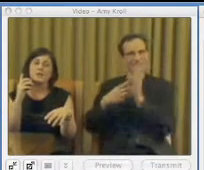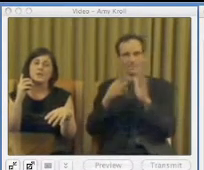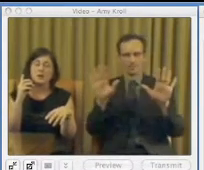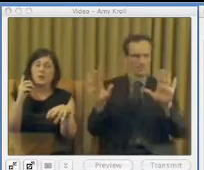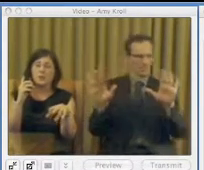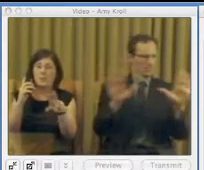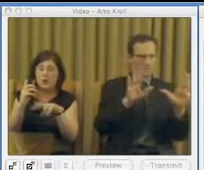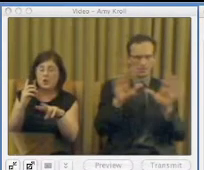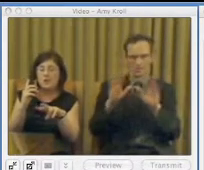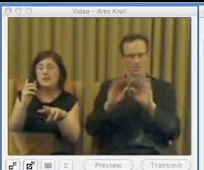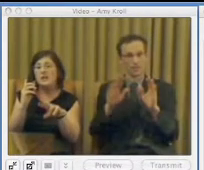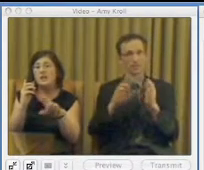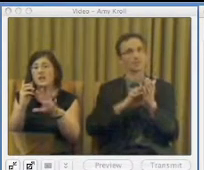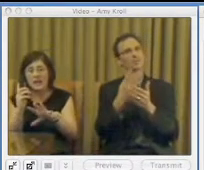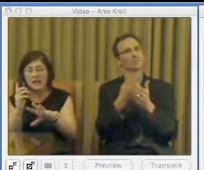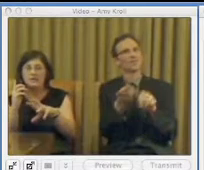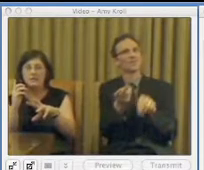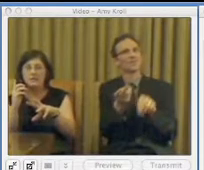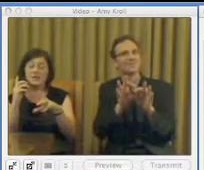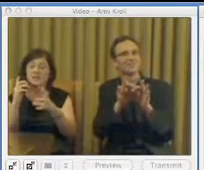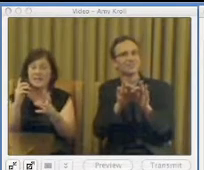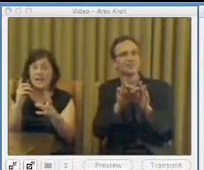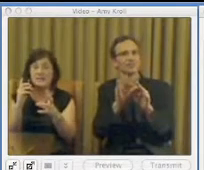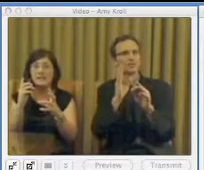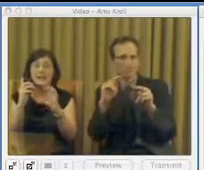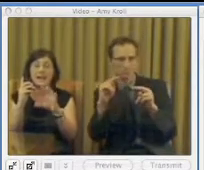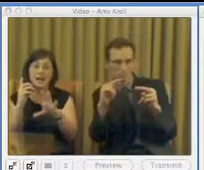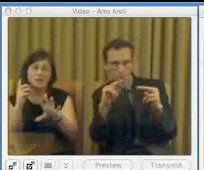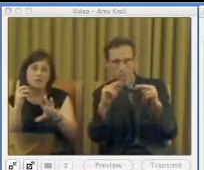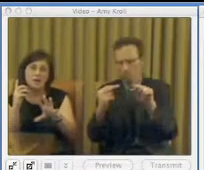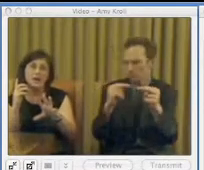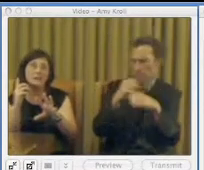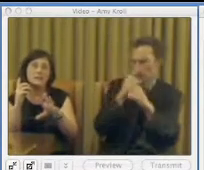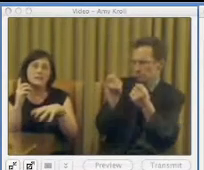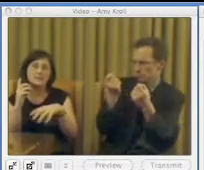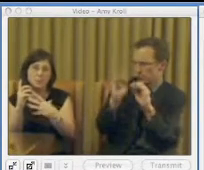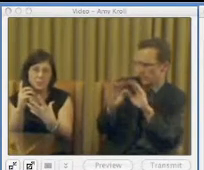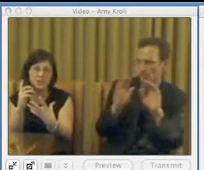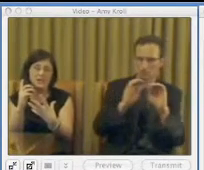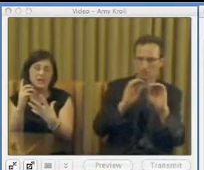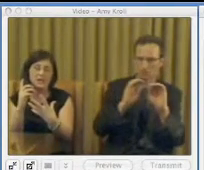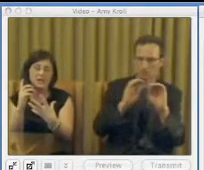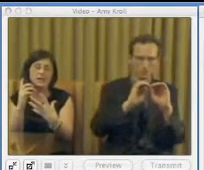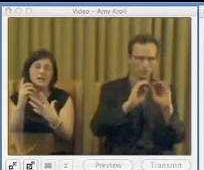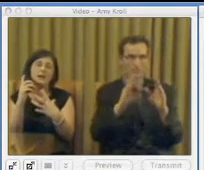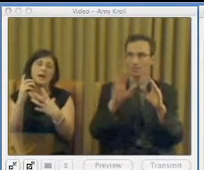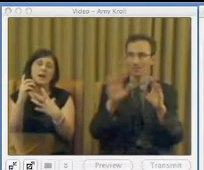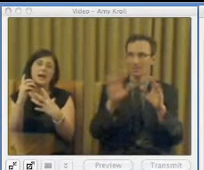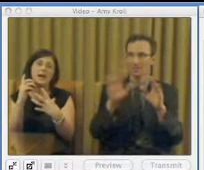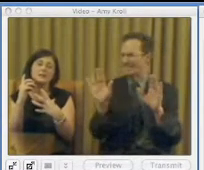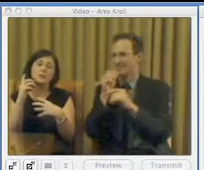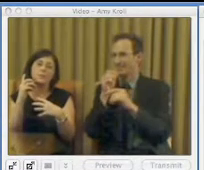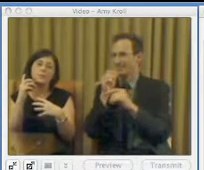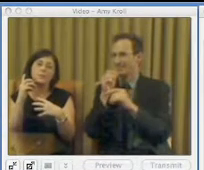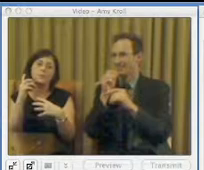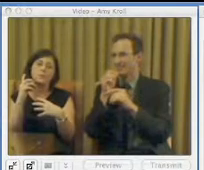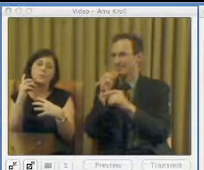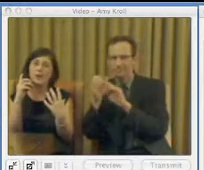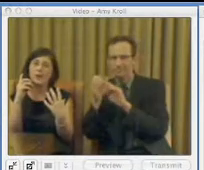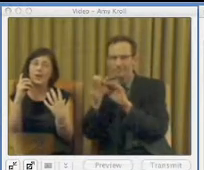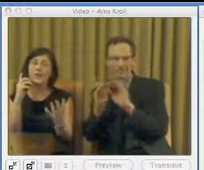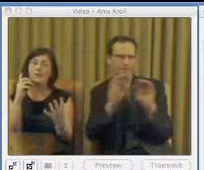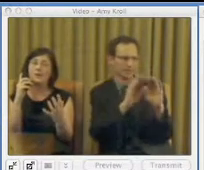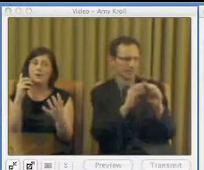So interpreters are monitoring, they're checking for understanding, they're clarifying, they're supporting. And